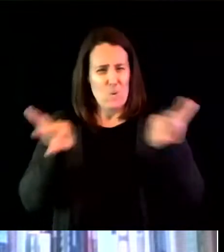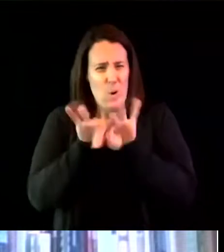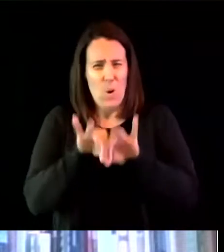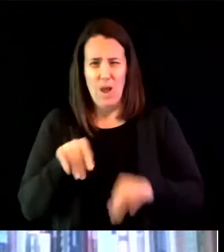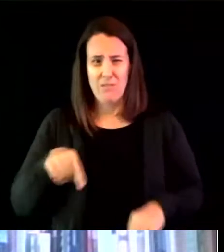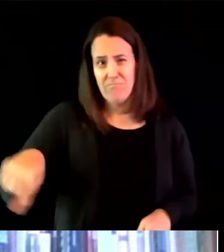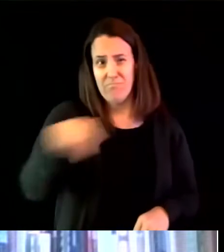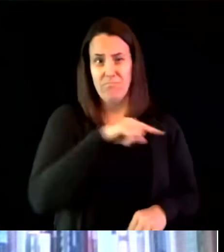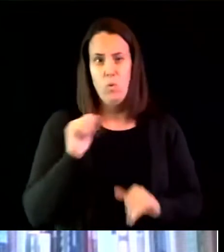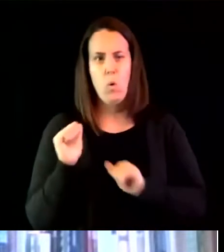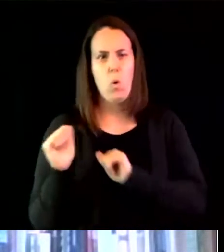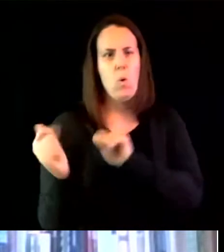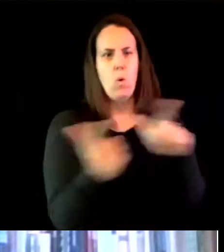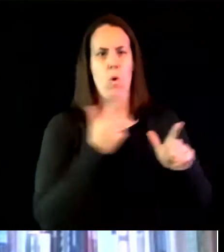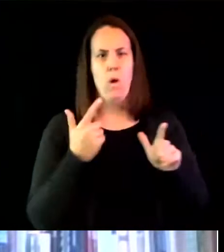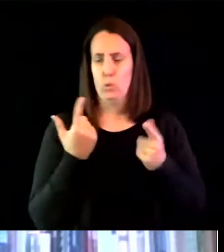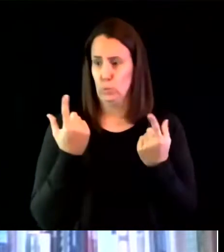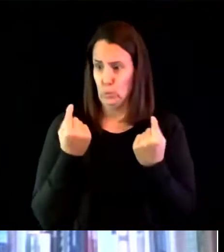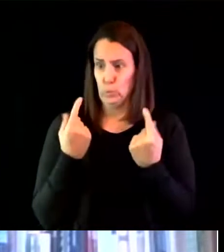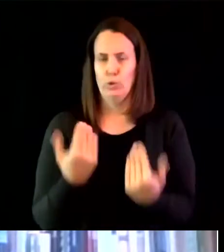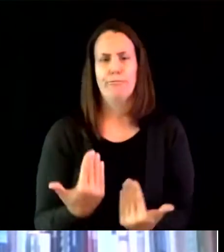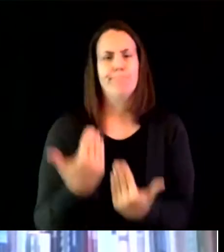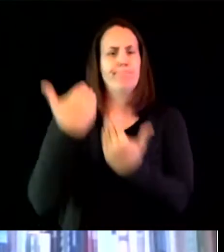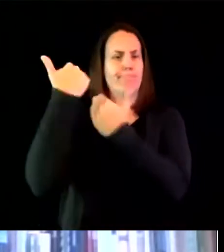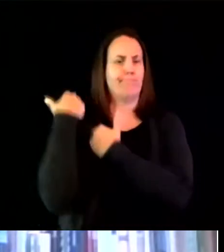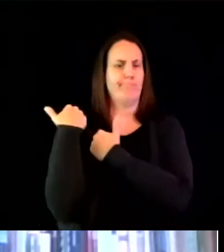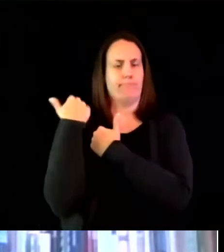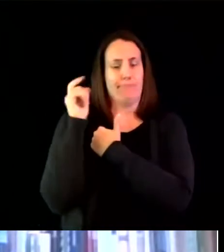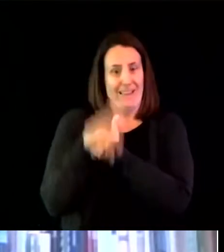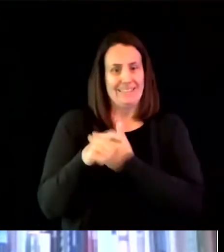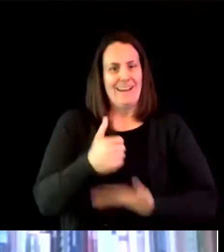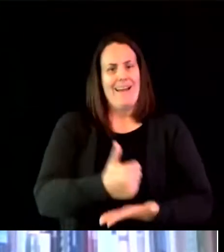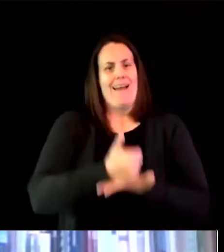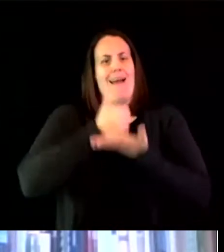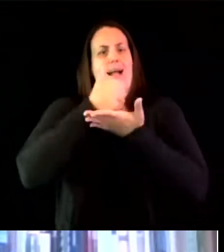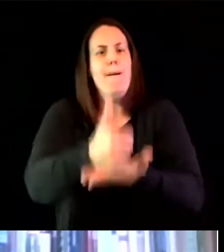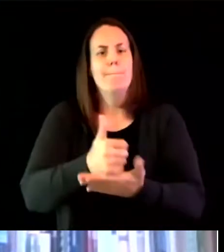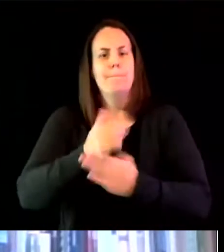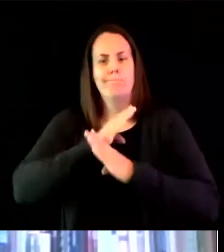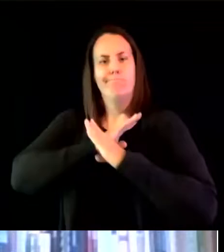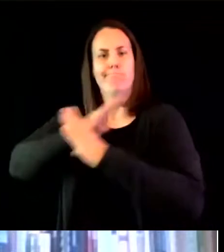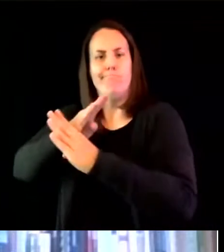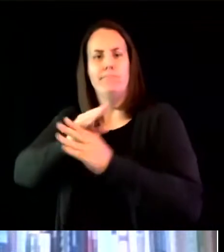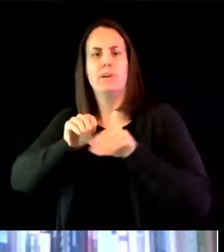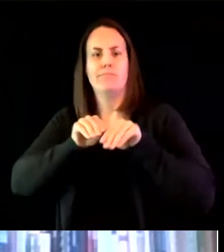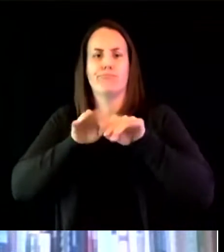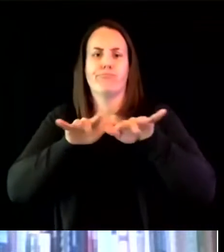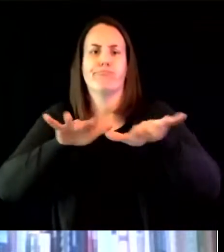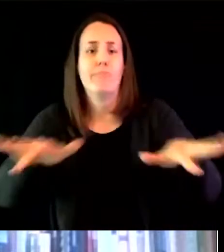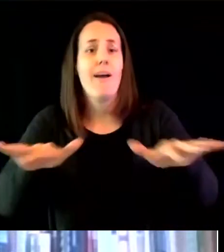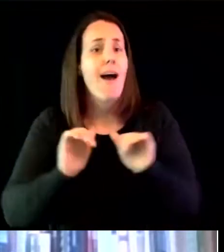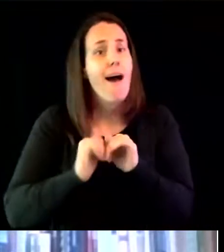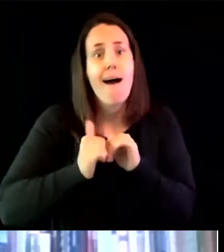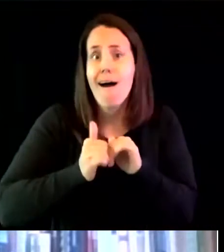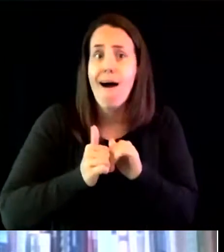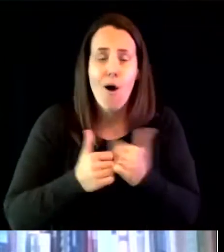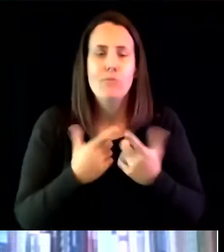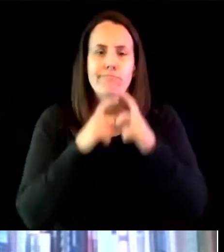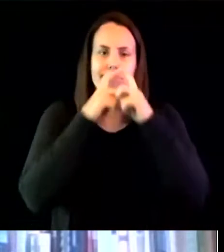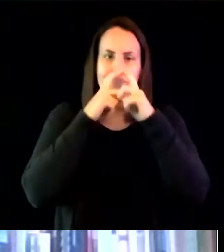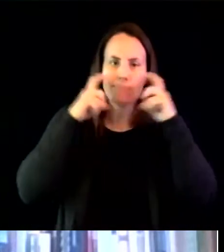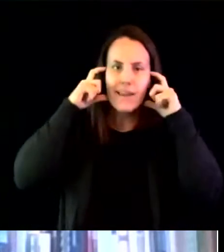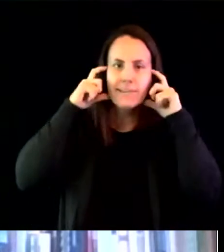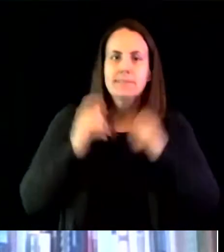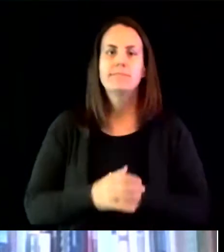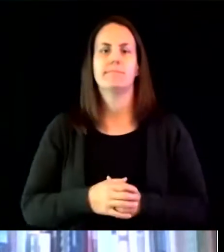COVID-19. Wear your mask to protect those around you. Stay home, except for when